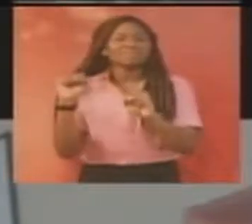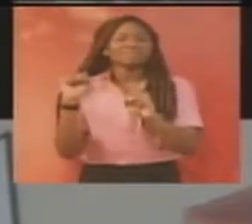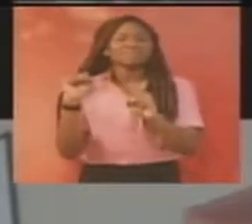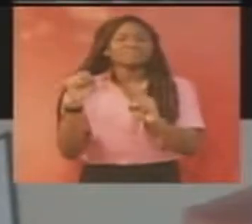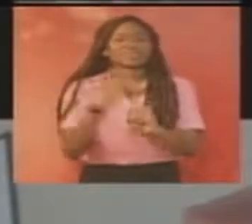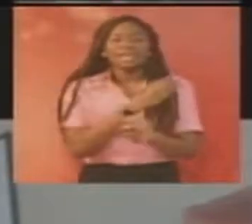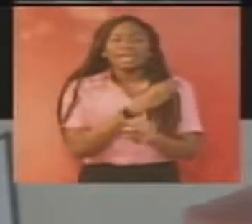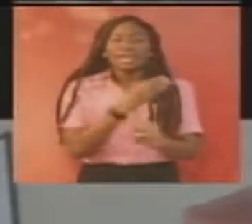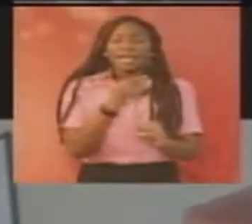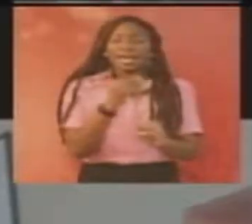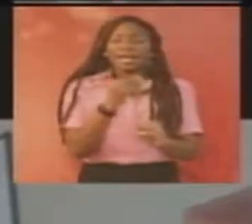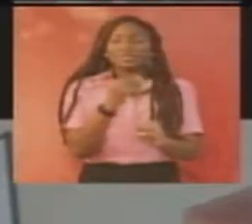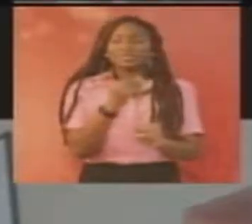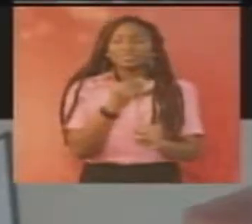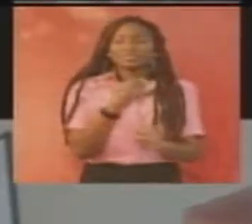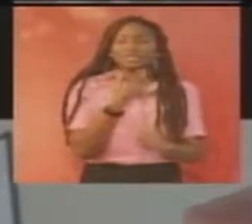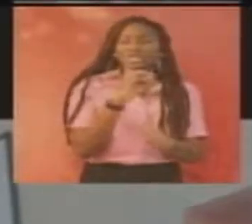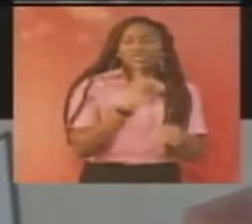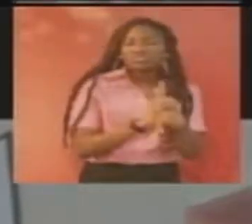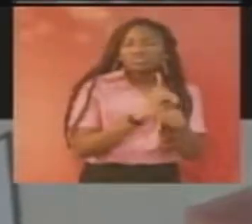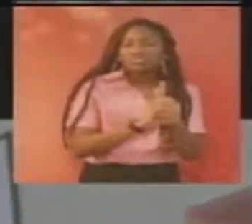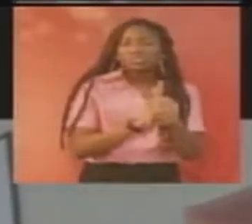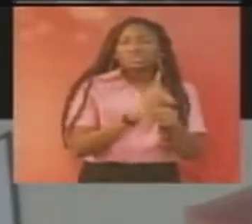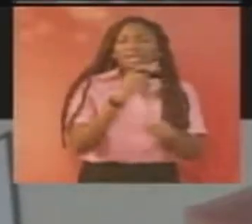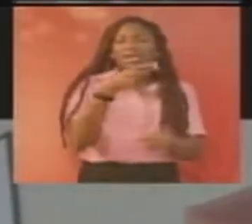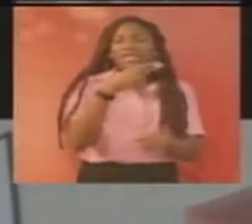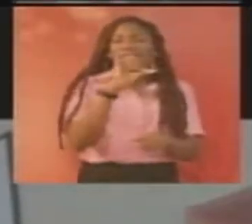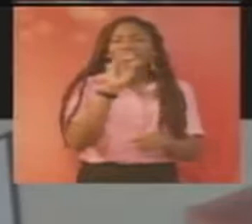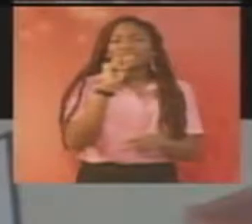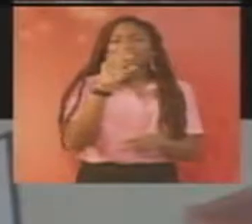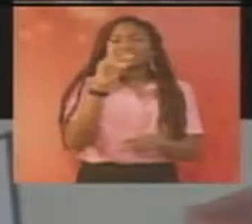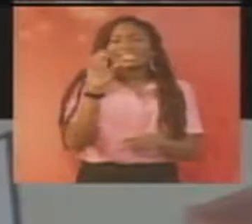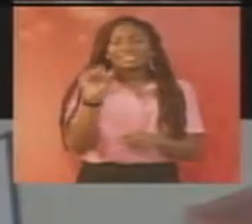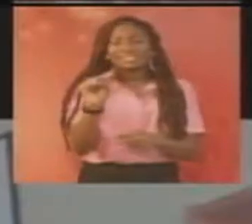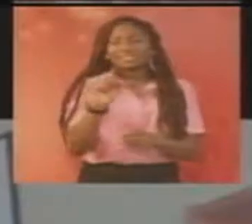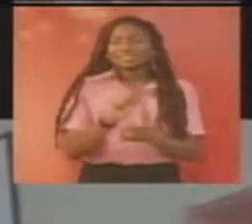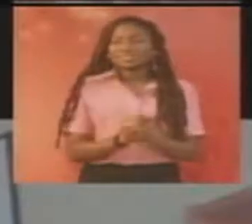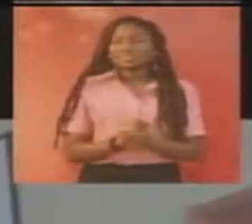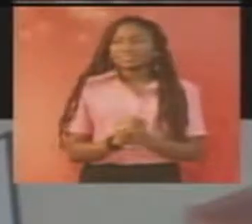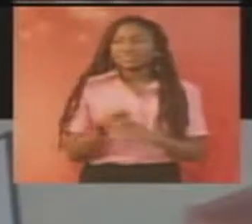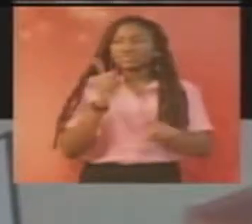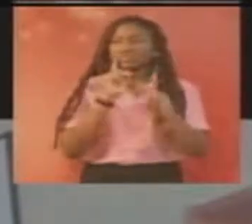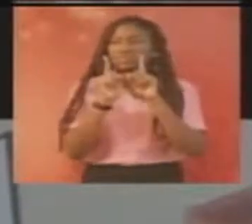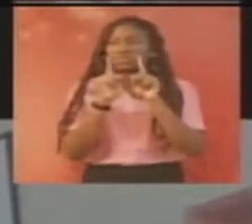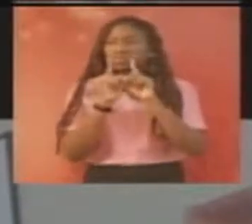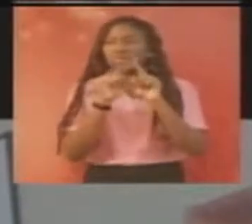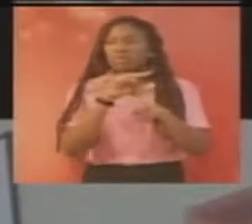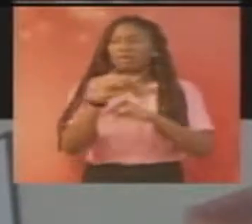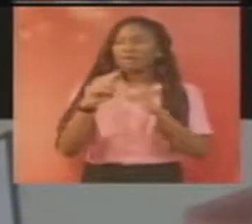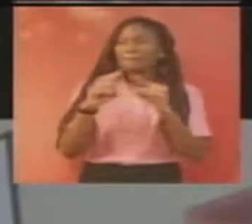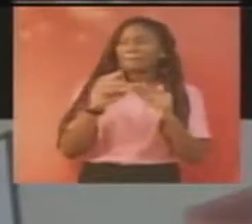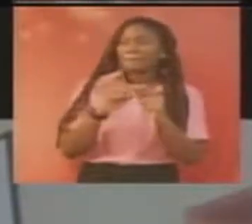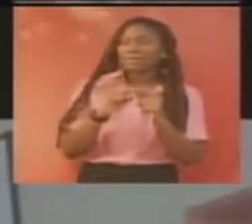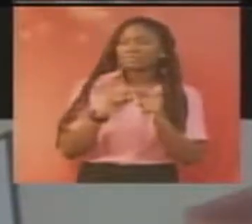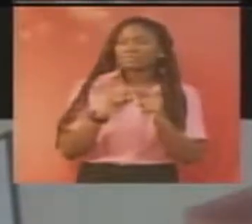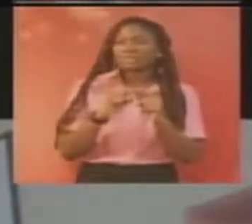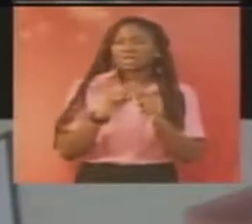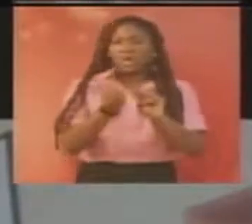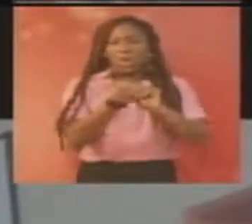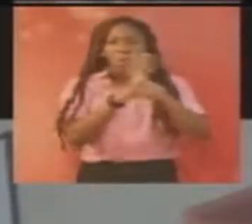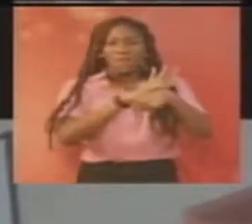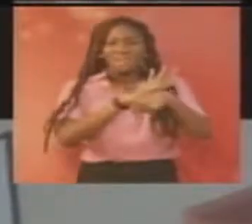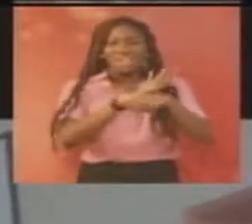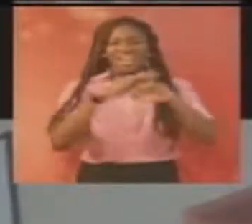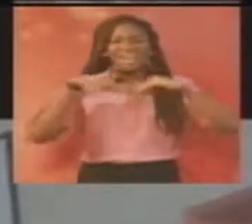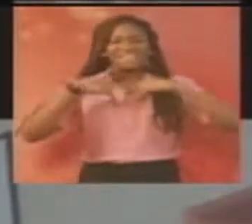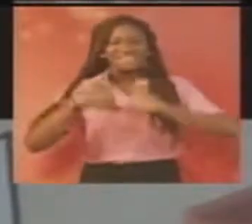for Dr. Hines, we spoke sometime about the fatigue, the COVID fatigue that